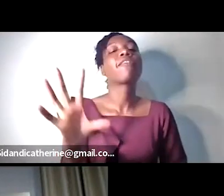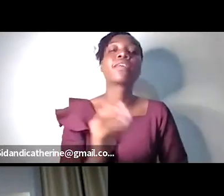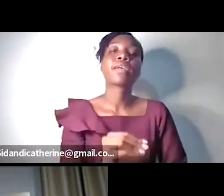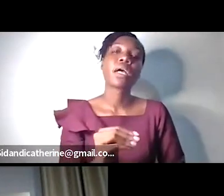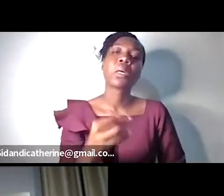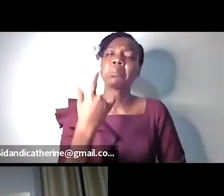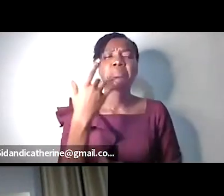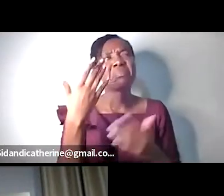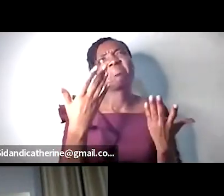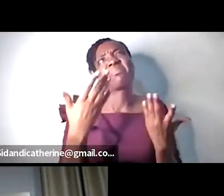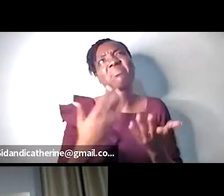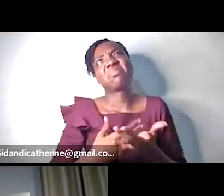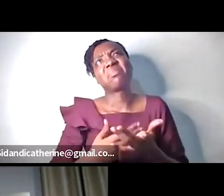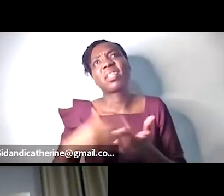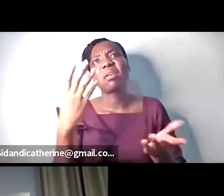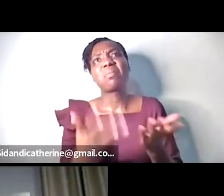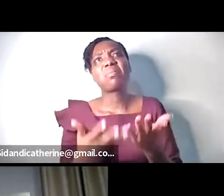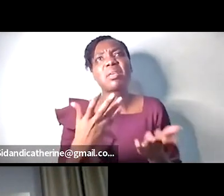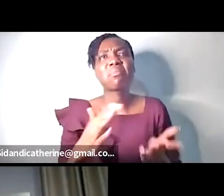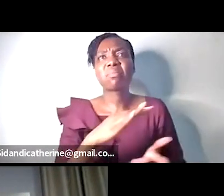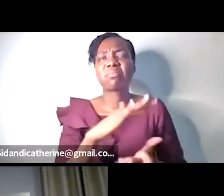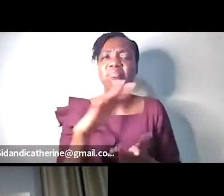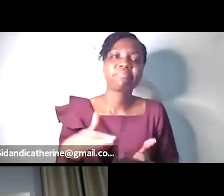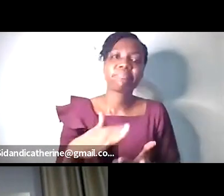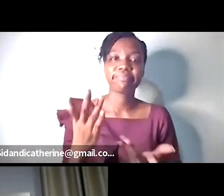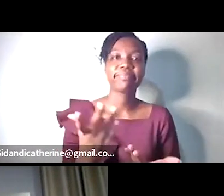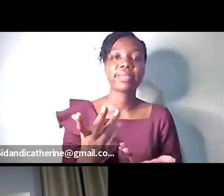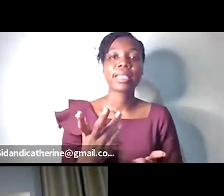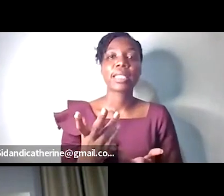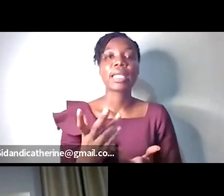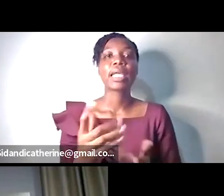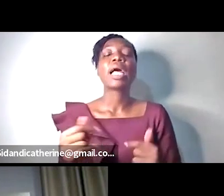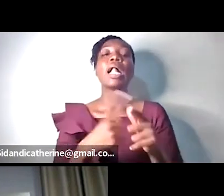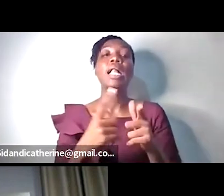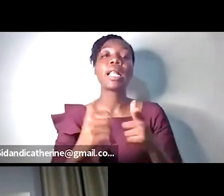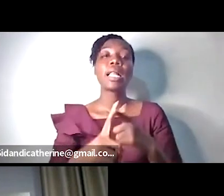maybe around here. And also, I can't negligate the work women.